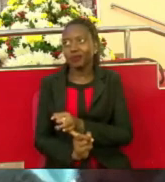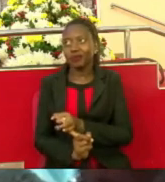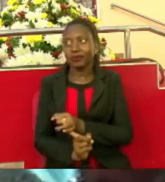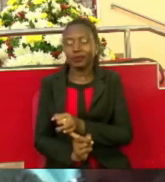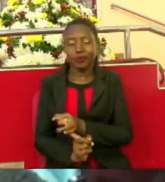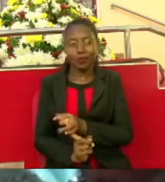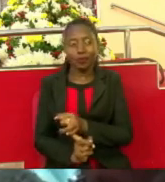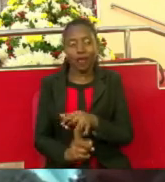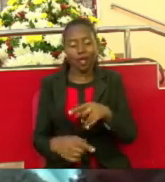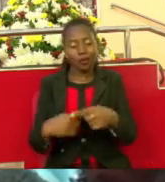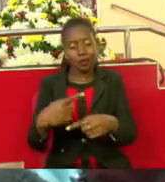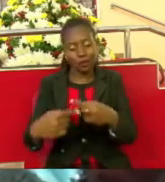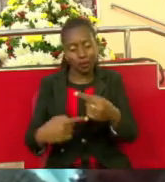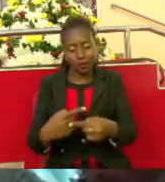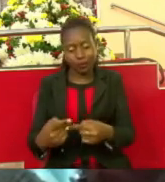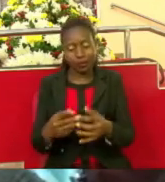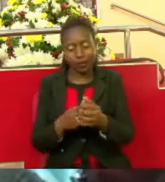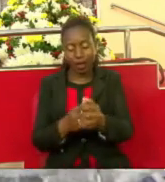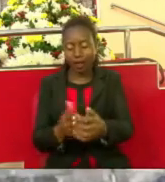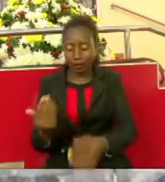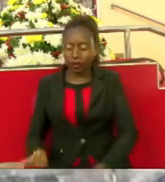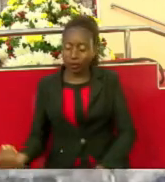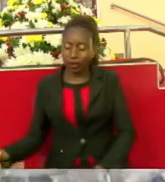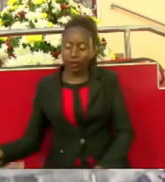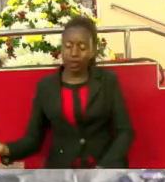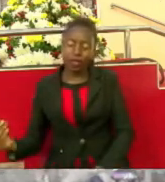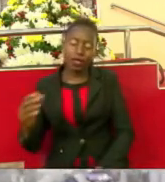Christ, like the parents in this passage.